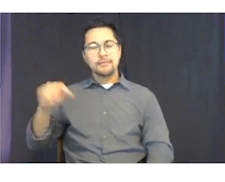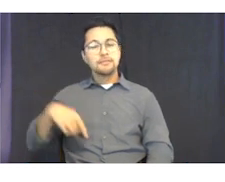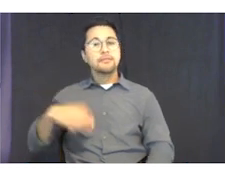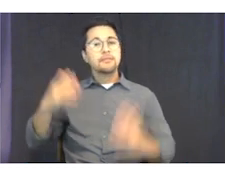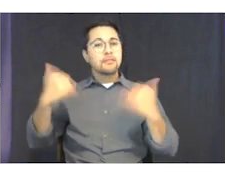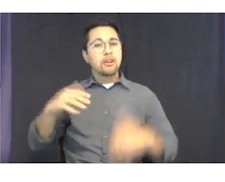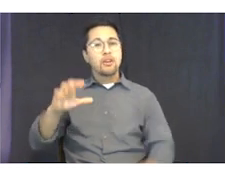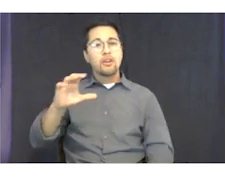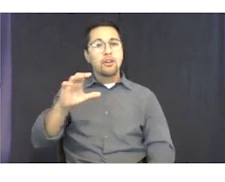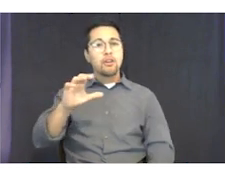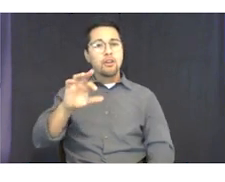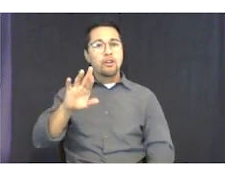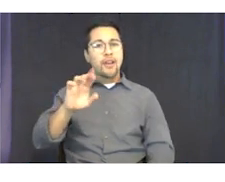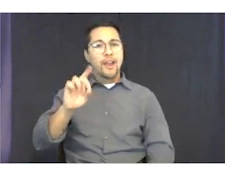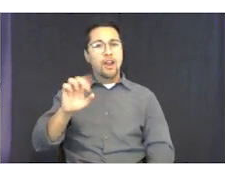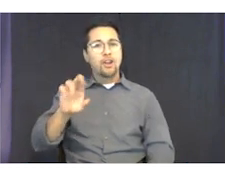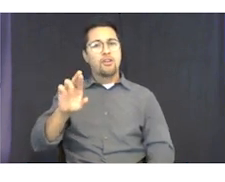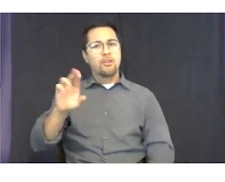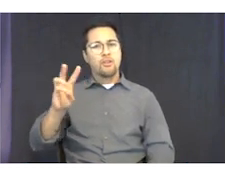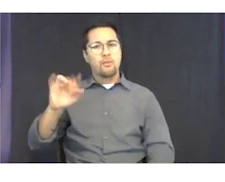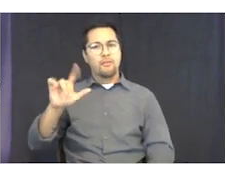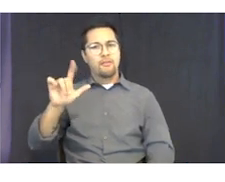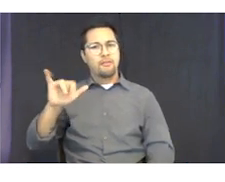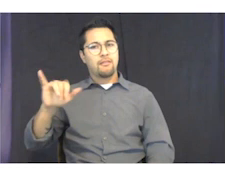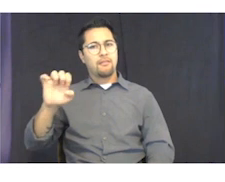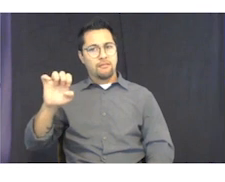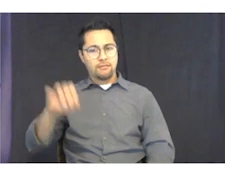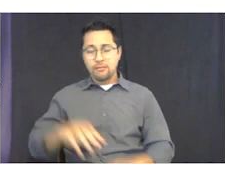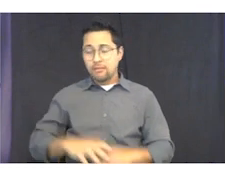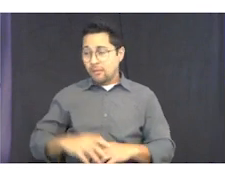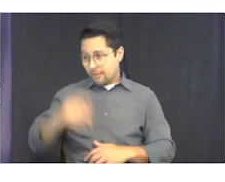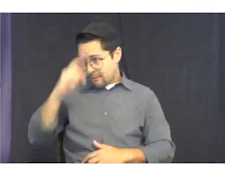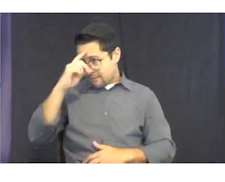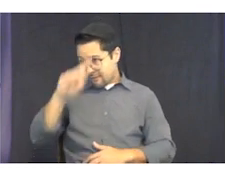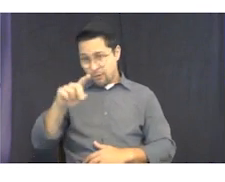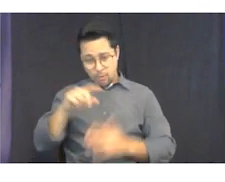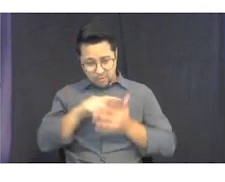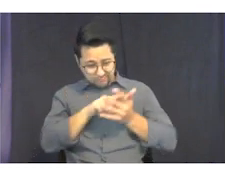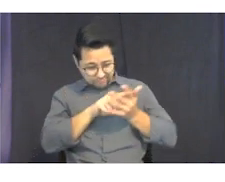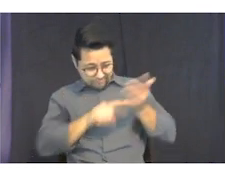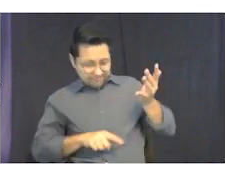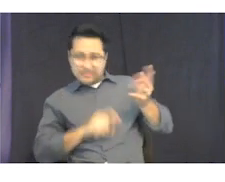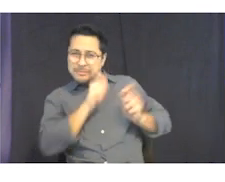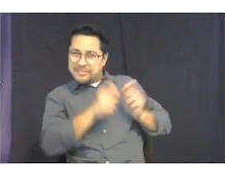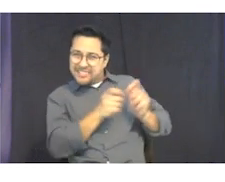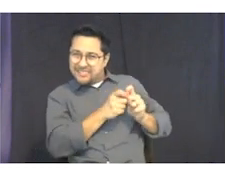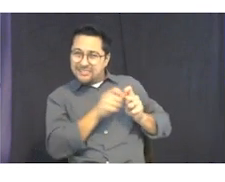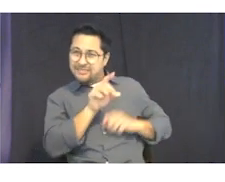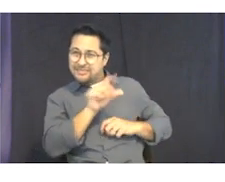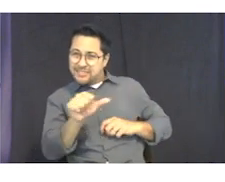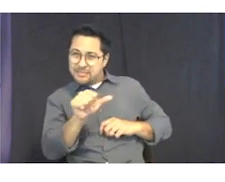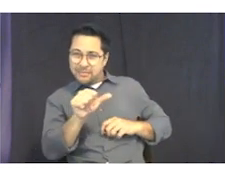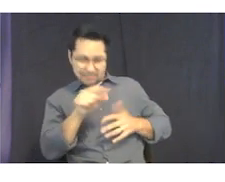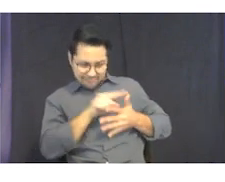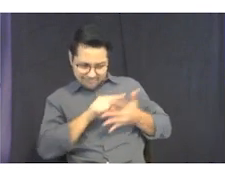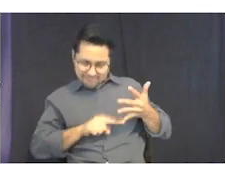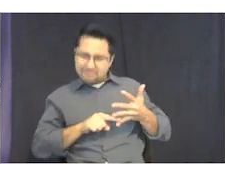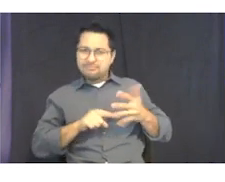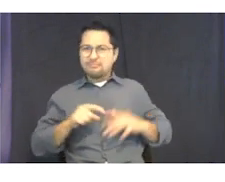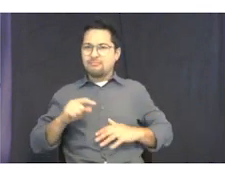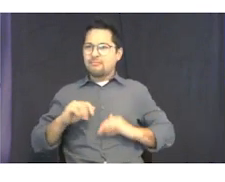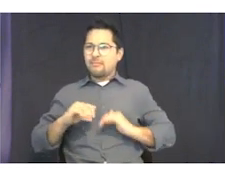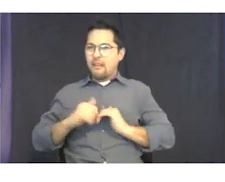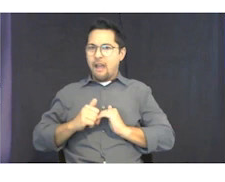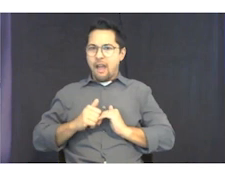Prader-Willi. And in terms of looking at the impact of those particular disabilities and what it actually